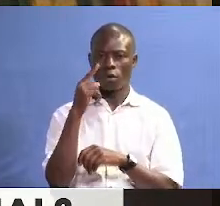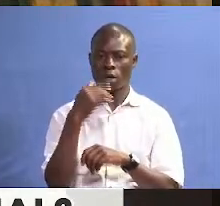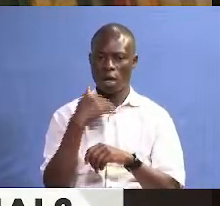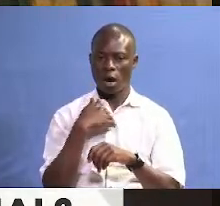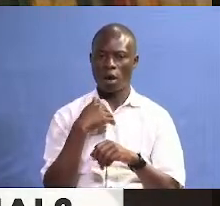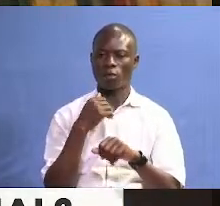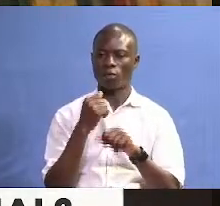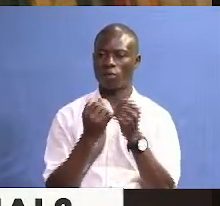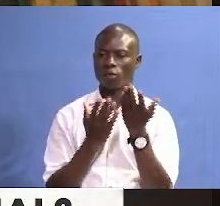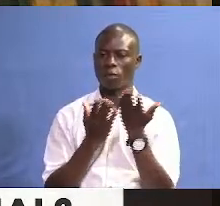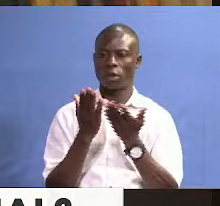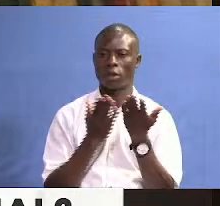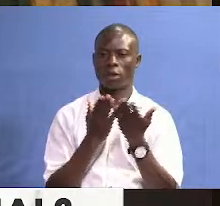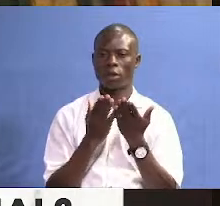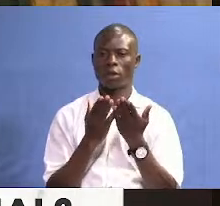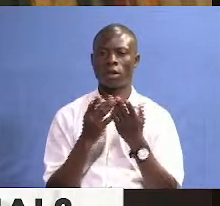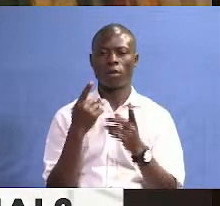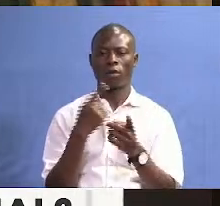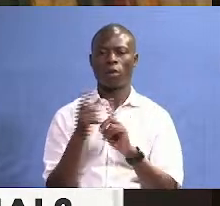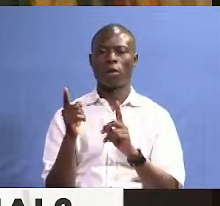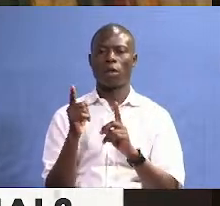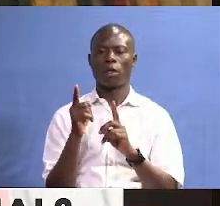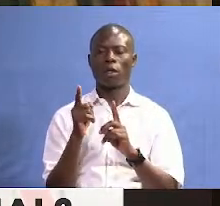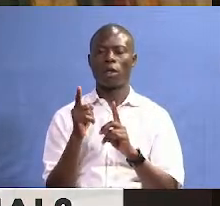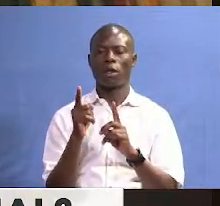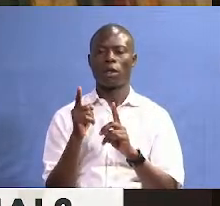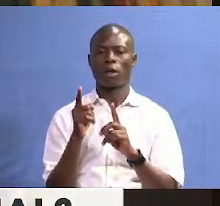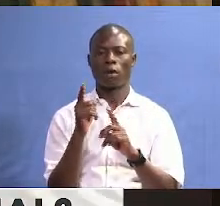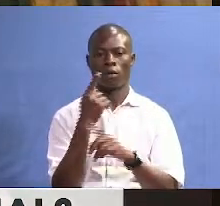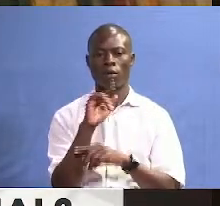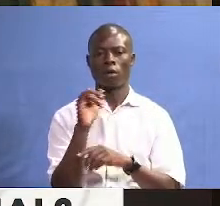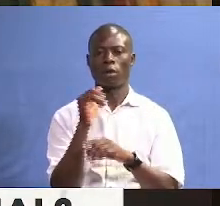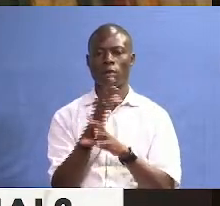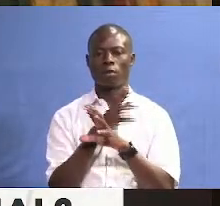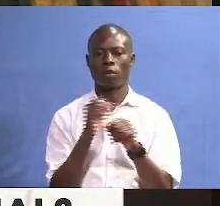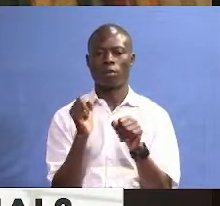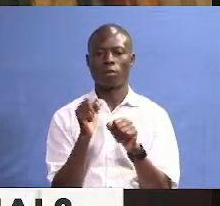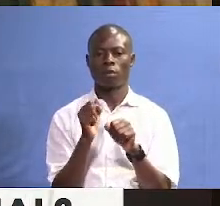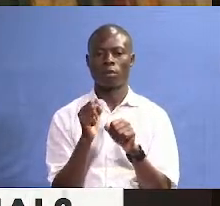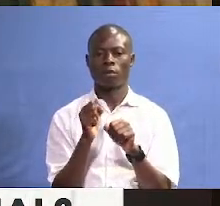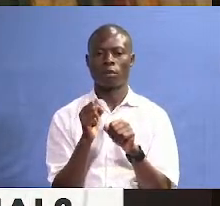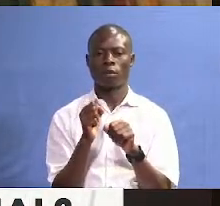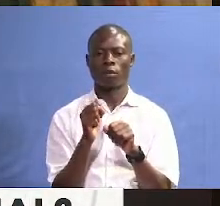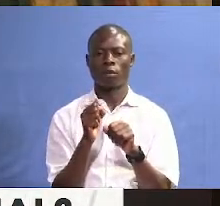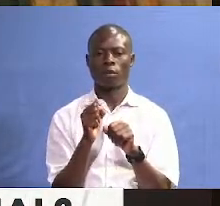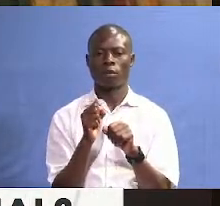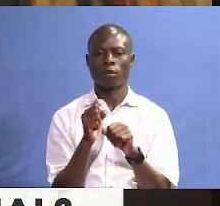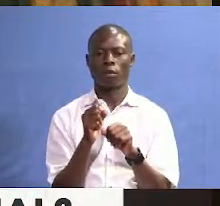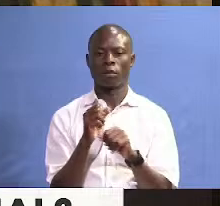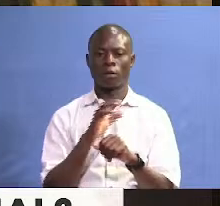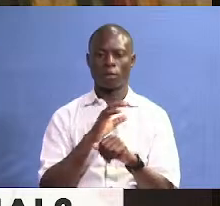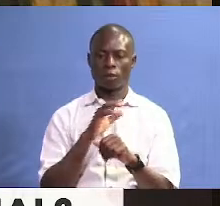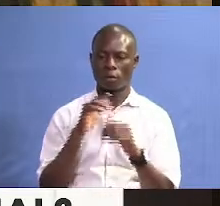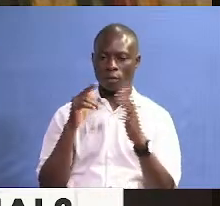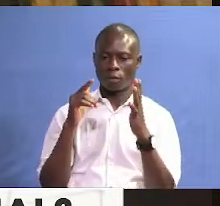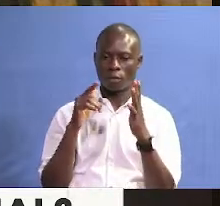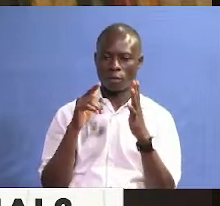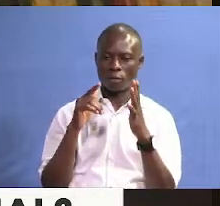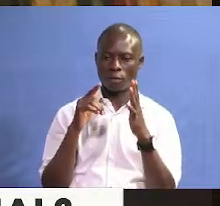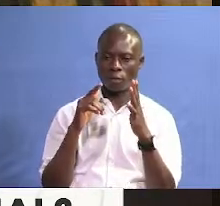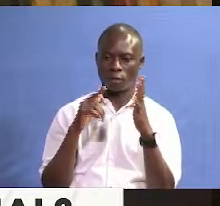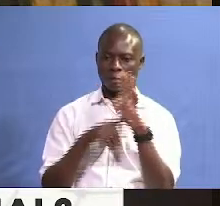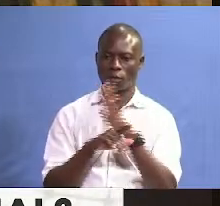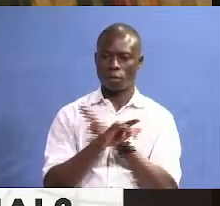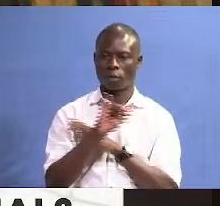serve at the pleasure of the president, then it is upon them to now have